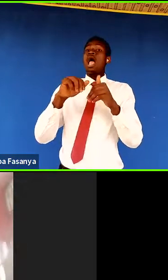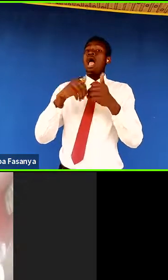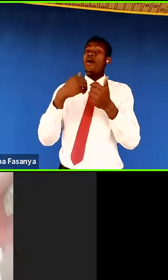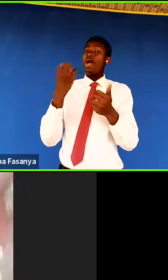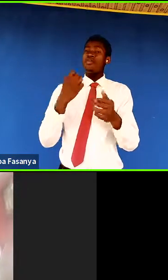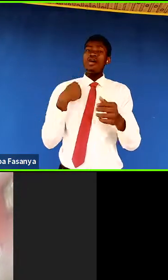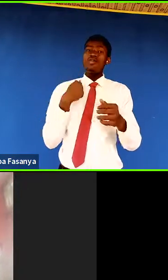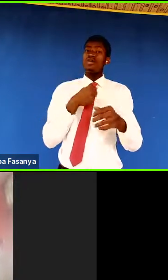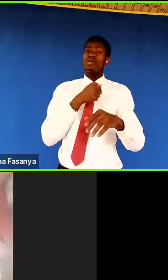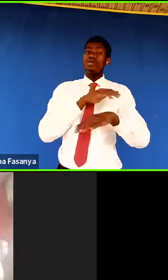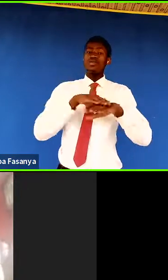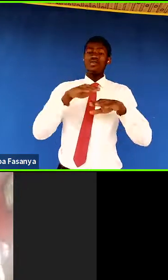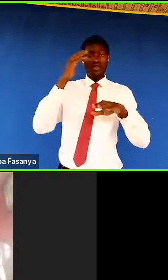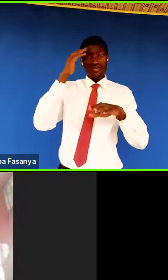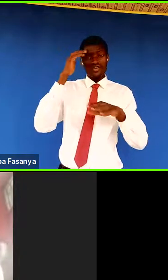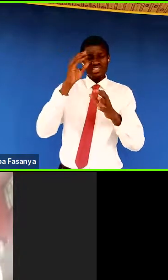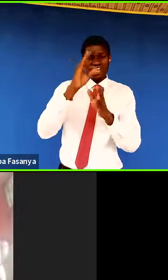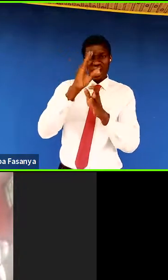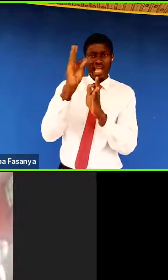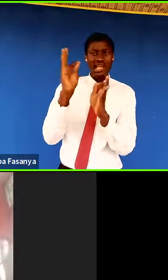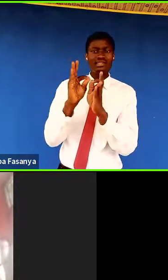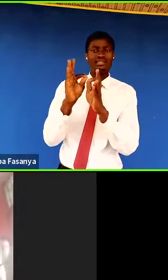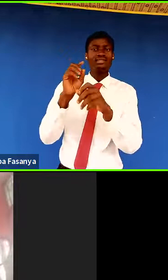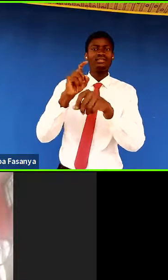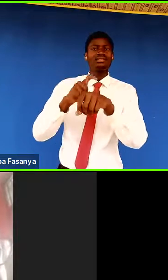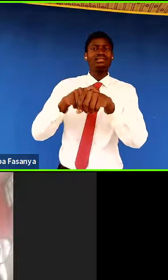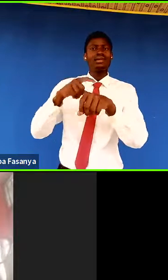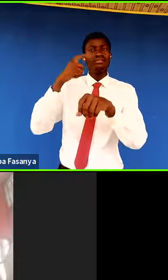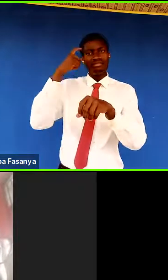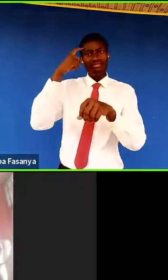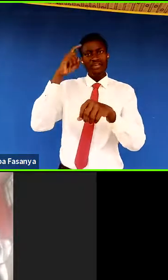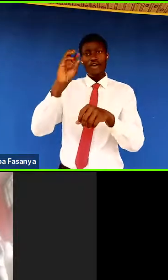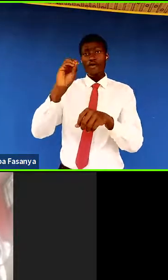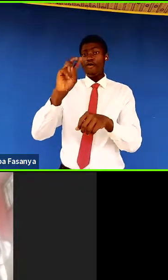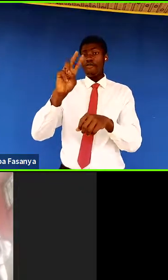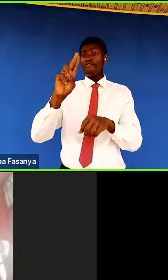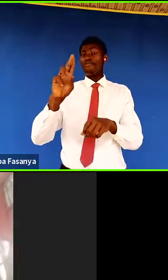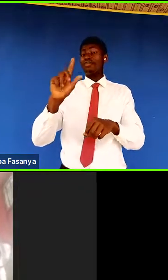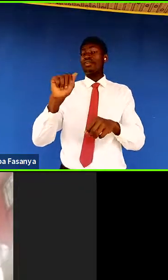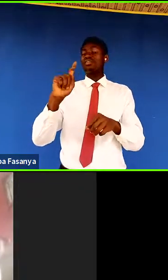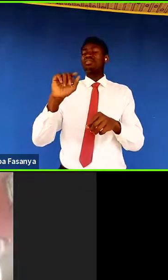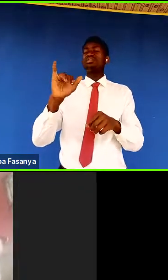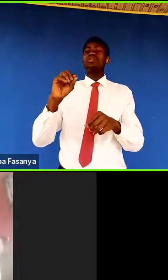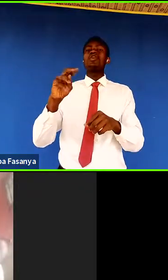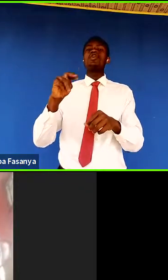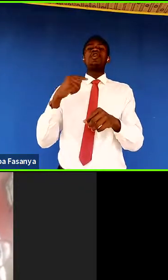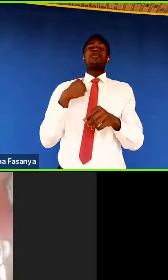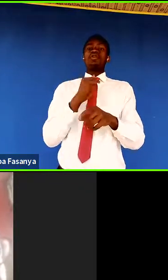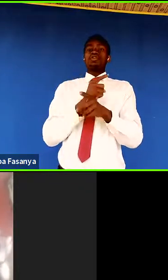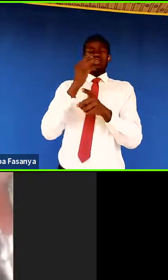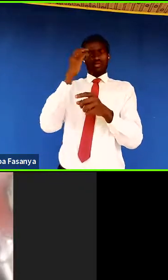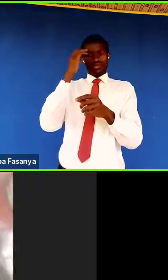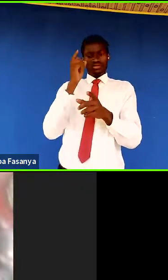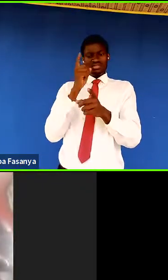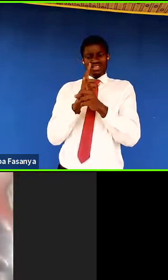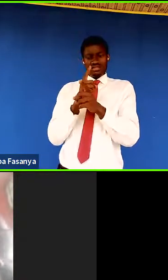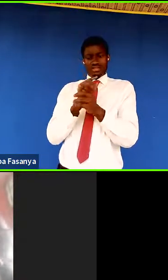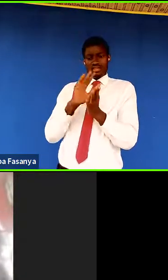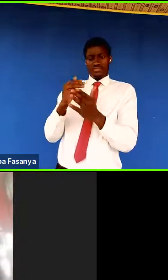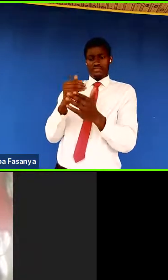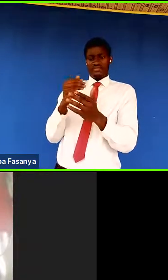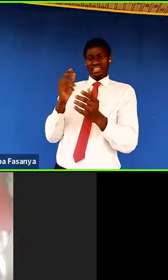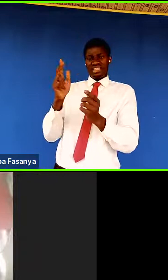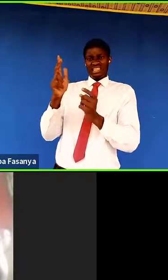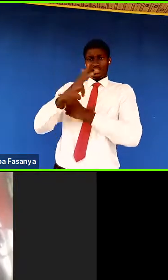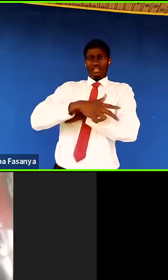truth. So we just know that, okay, around the time of ovulation, let's just leave 3 days before, 3 days after. So you can start ovulating.